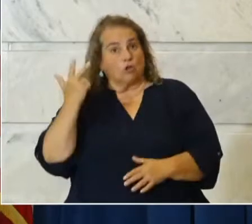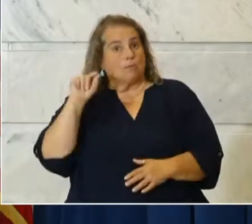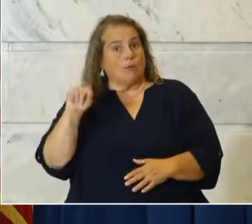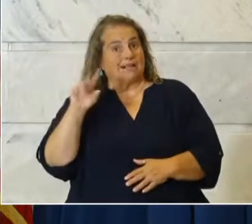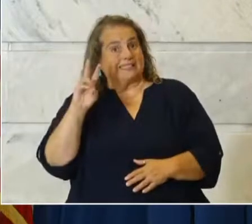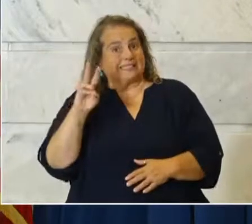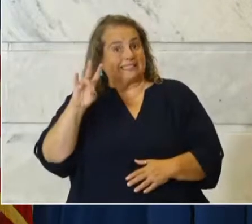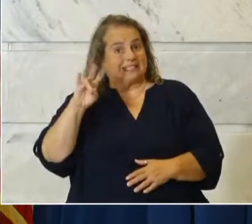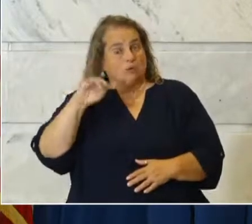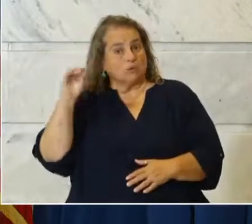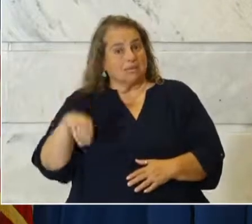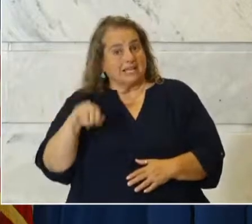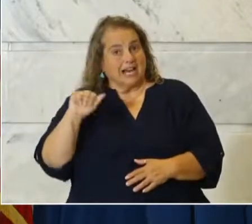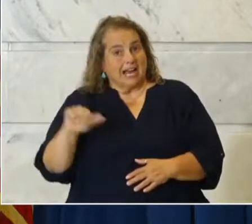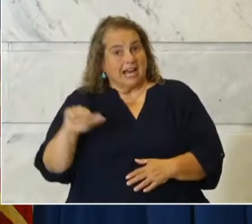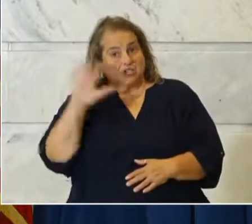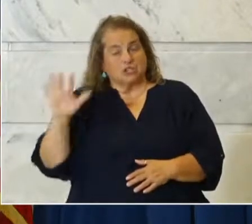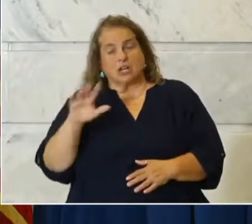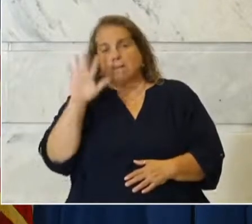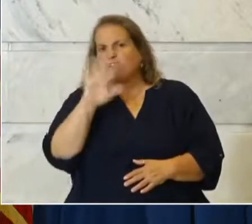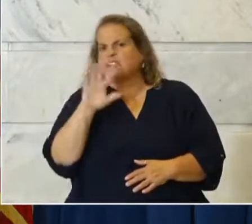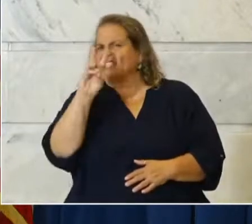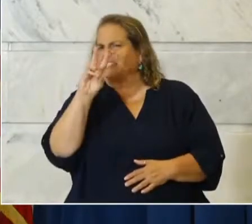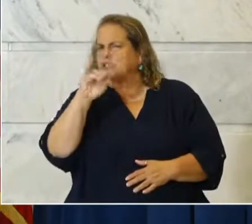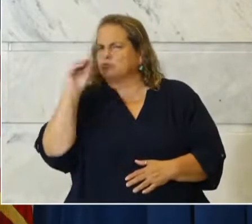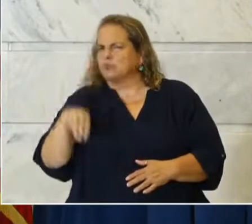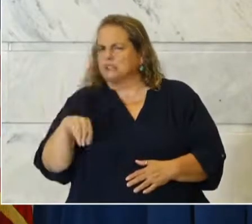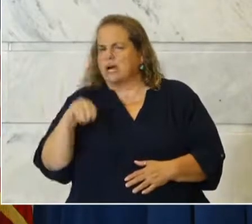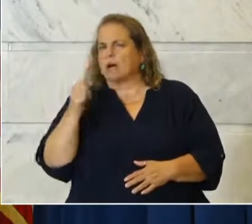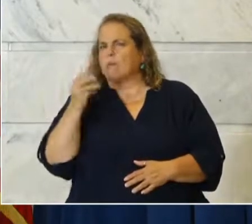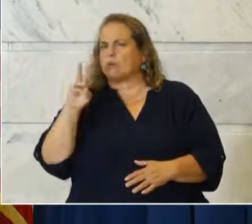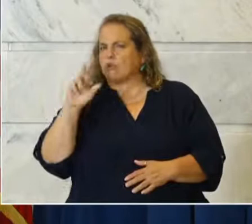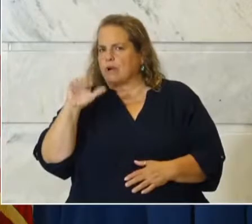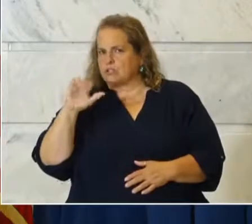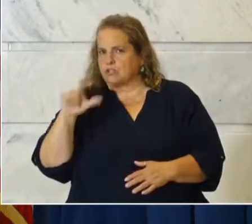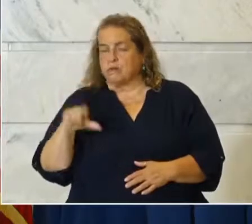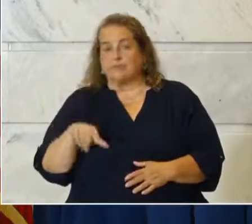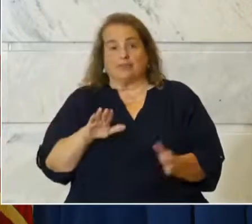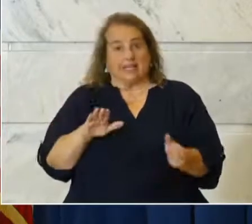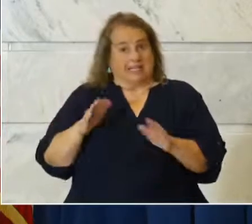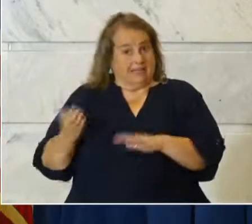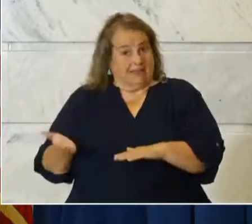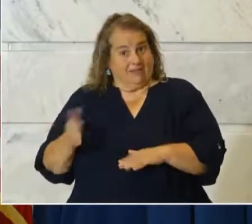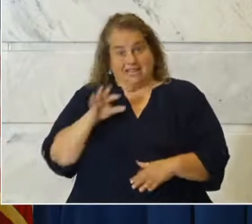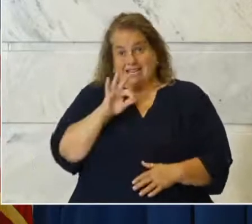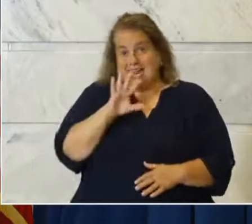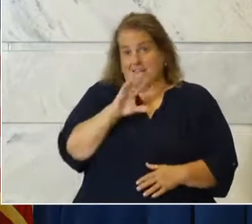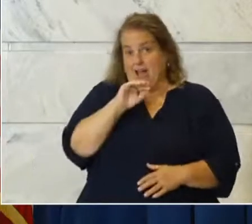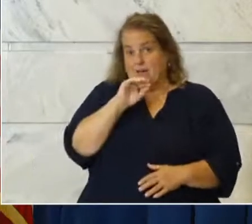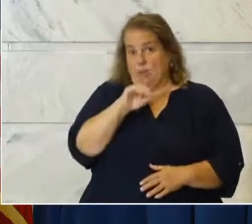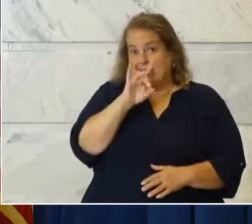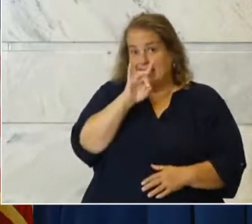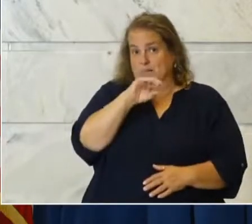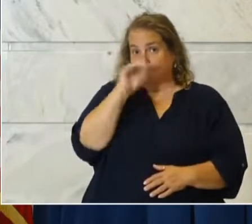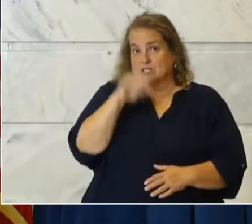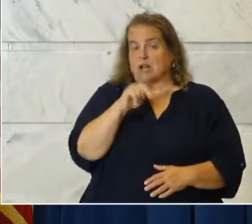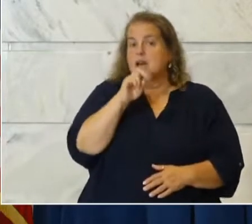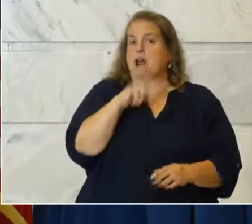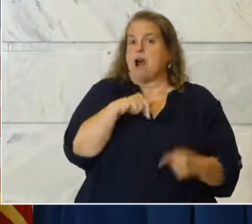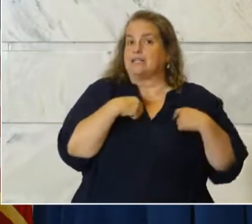3.67% Asian, about 6% multiracial. On deaths, 95.8%